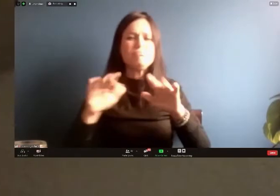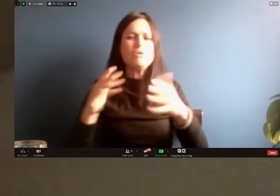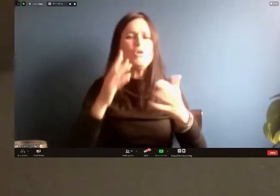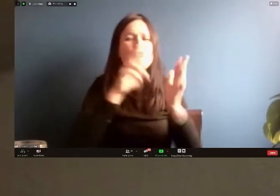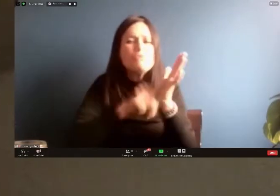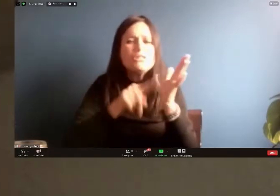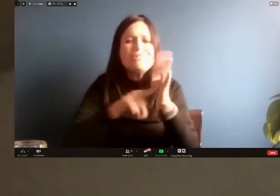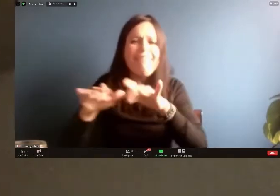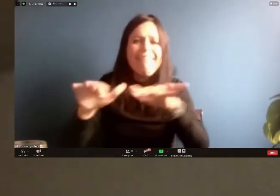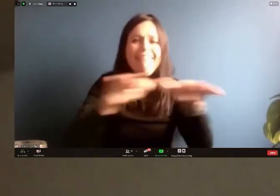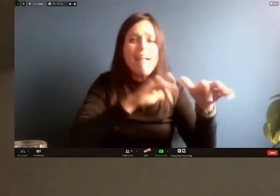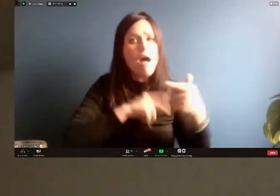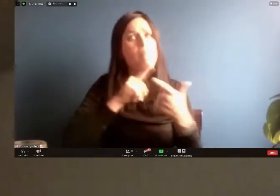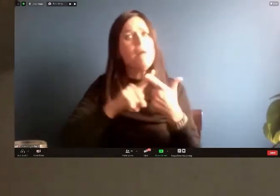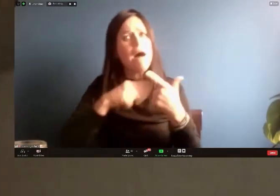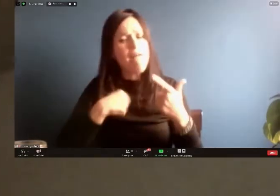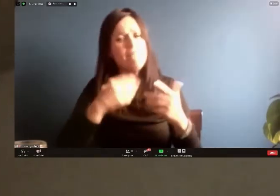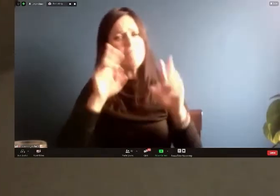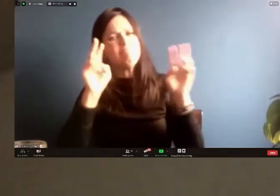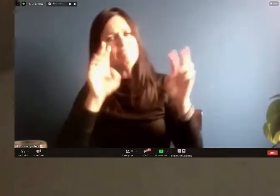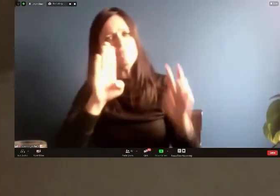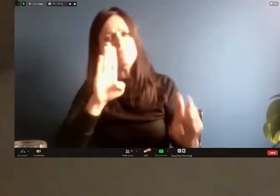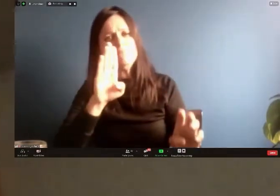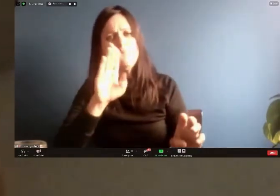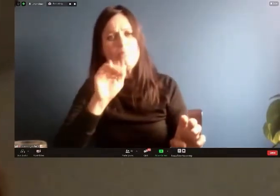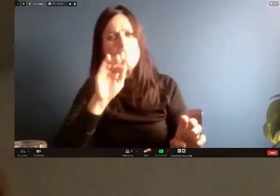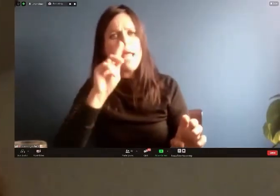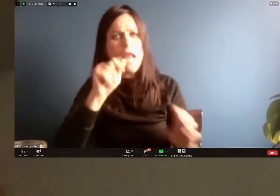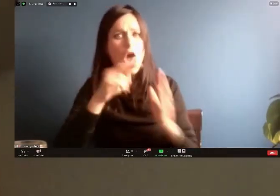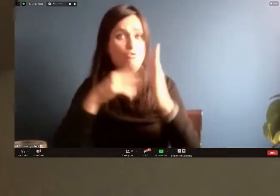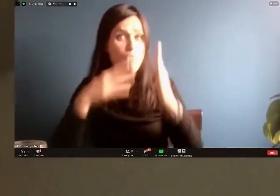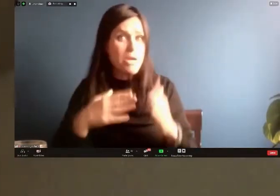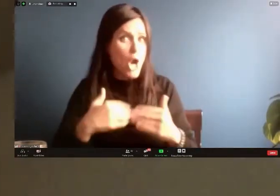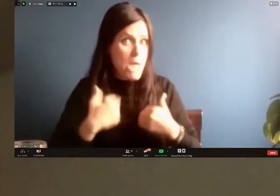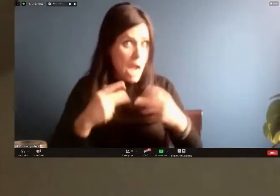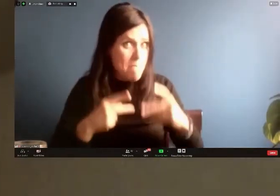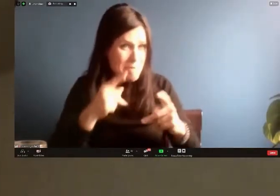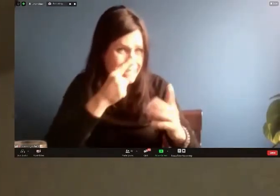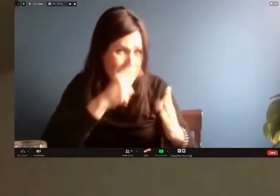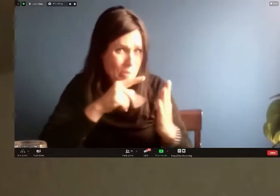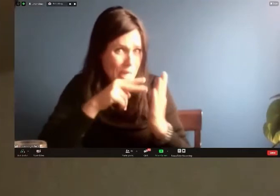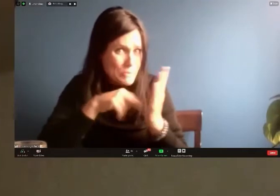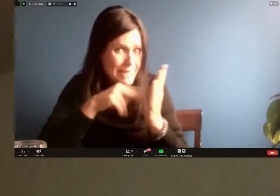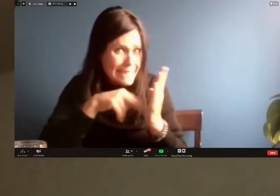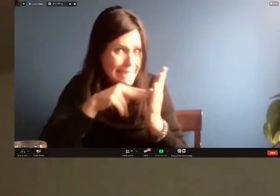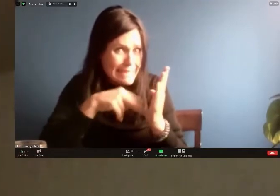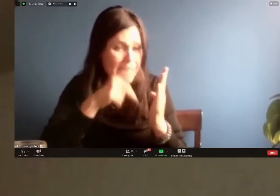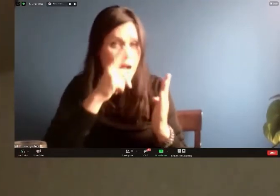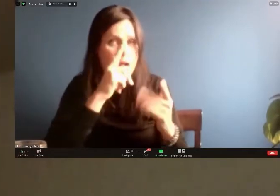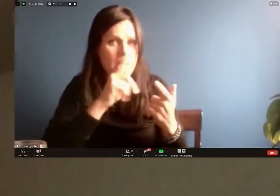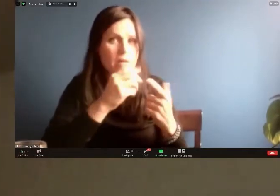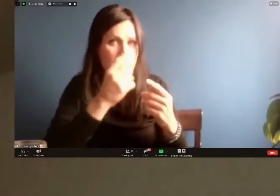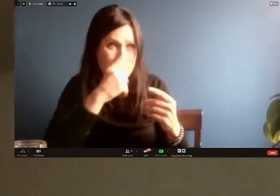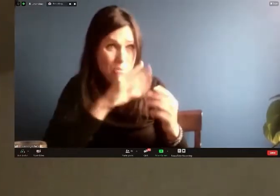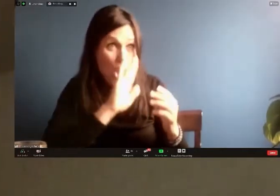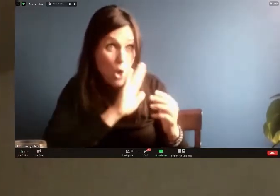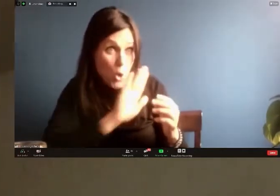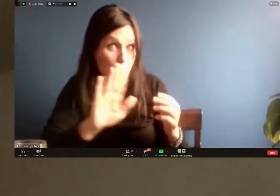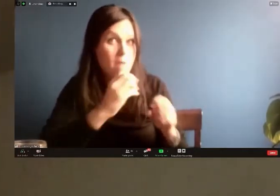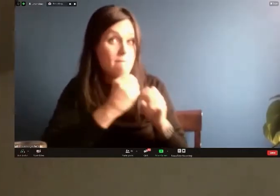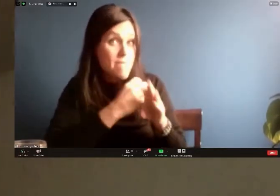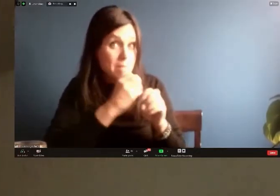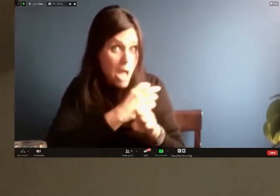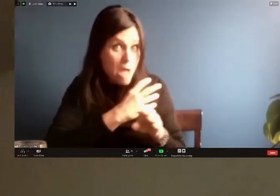beta readers, young people who I ask to read the book and give me their feedback as